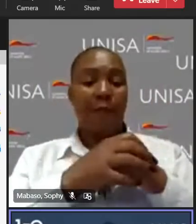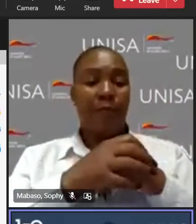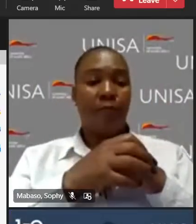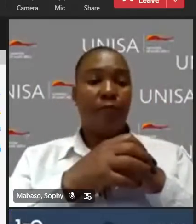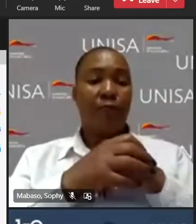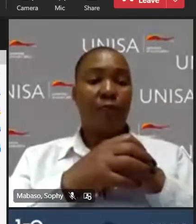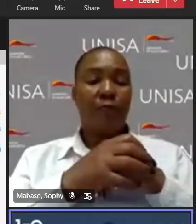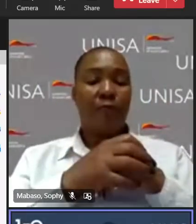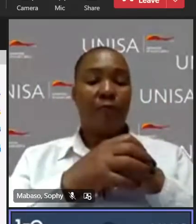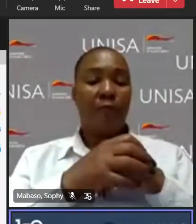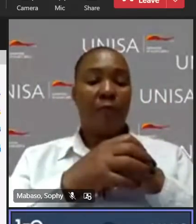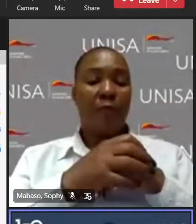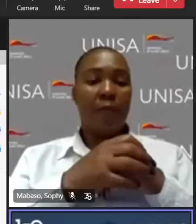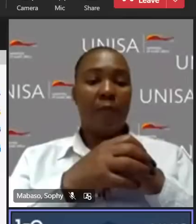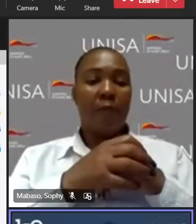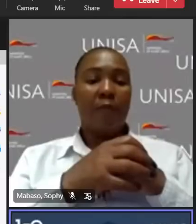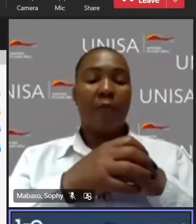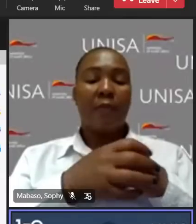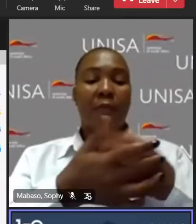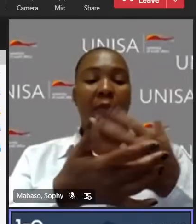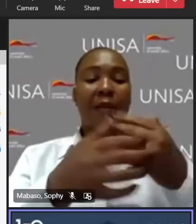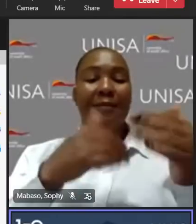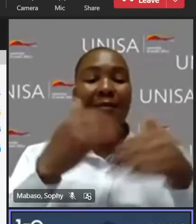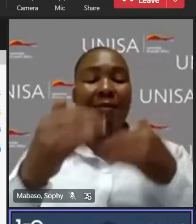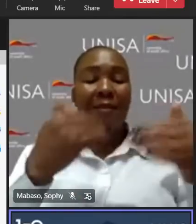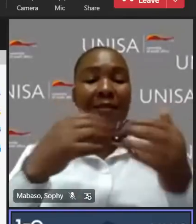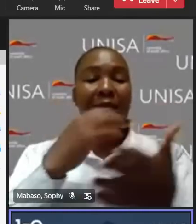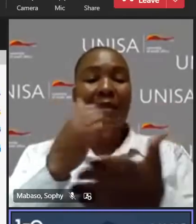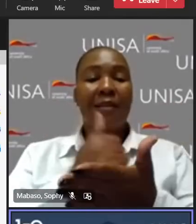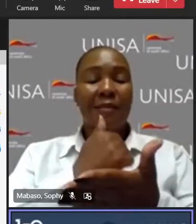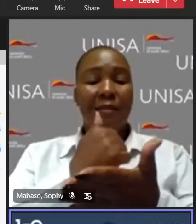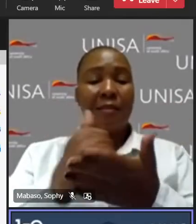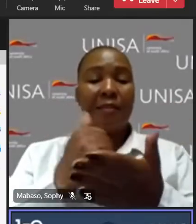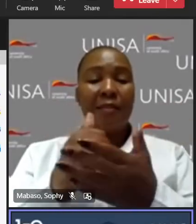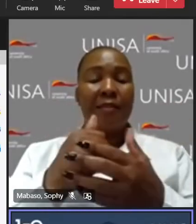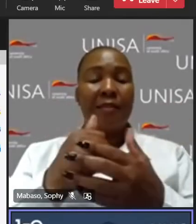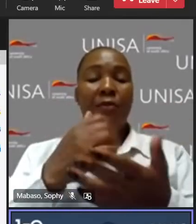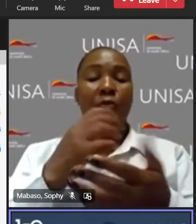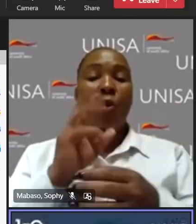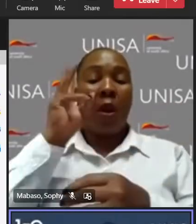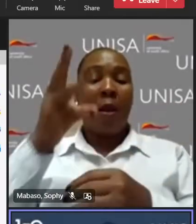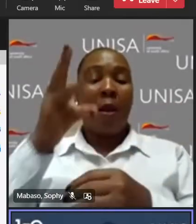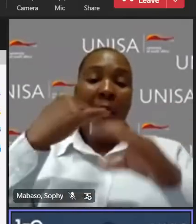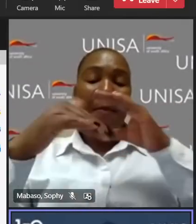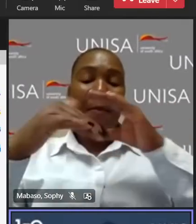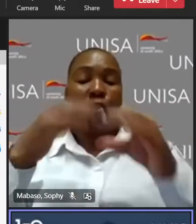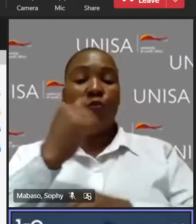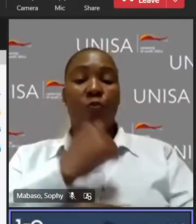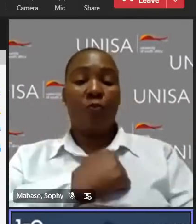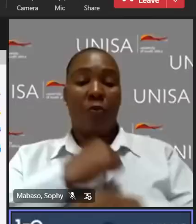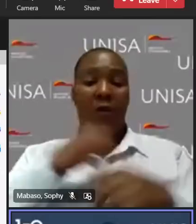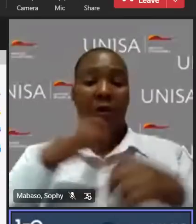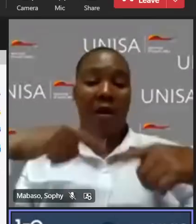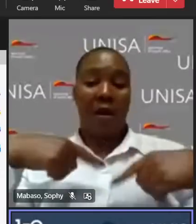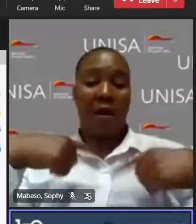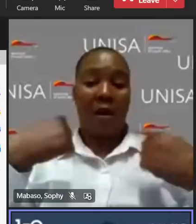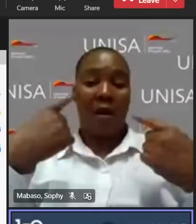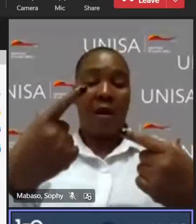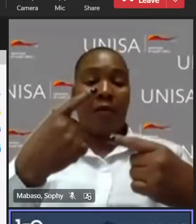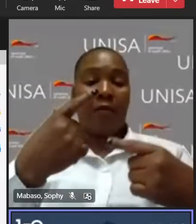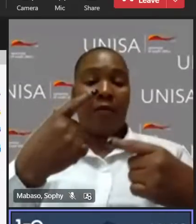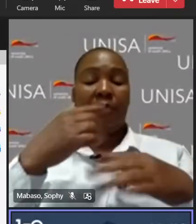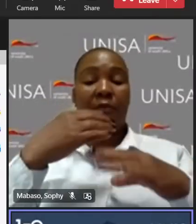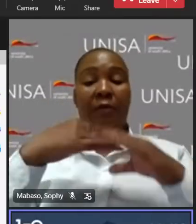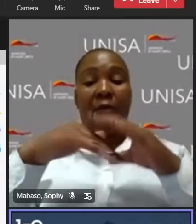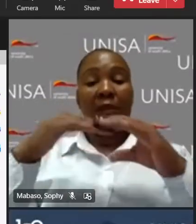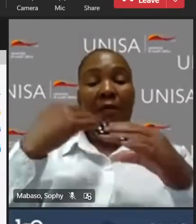Okay. And it says the registration letter will be emailed to your MyLife. So she will receive